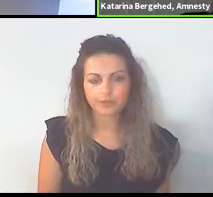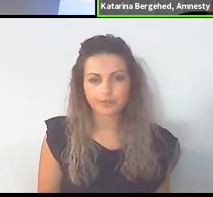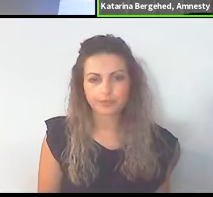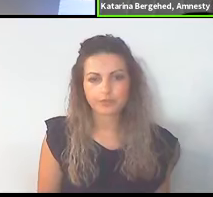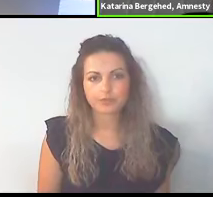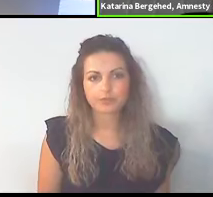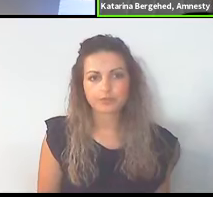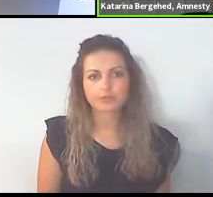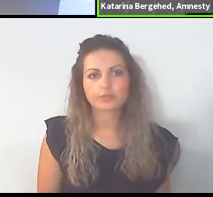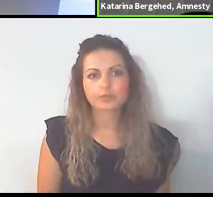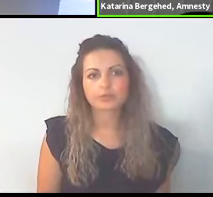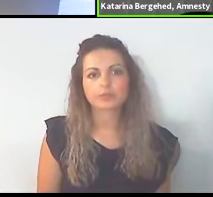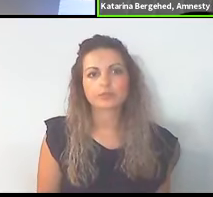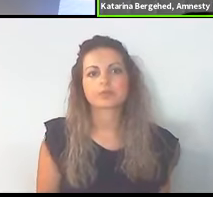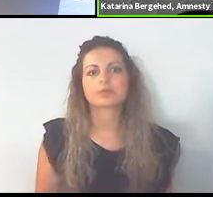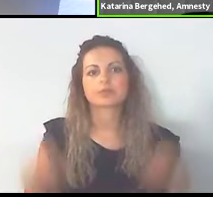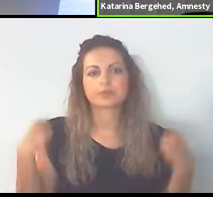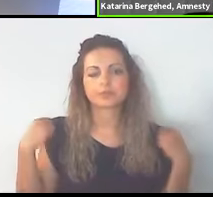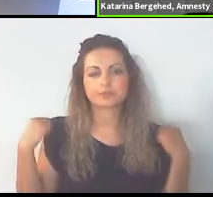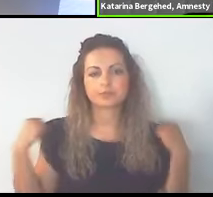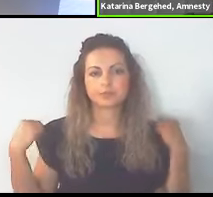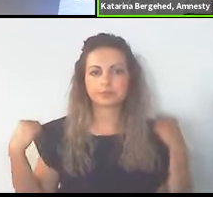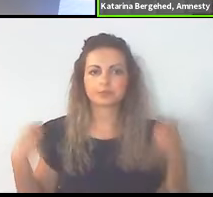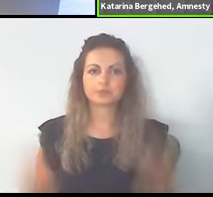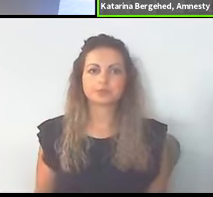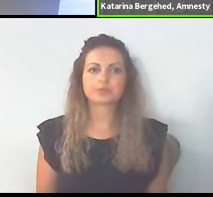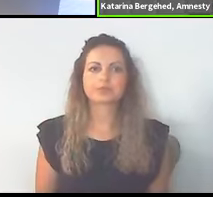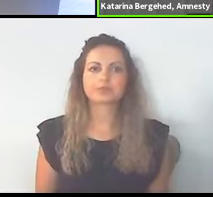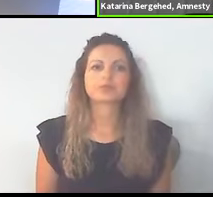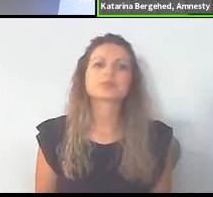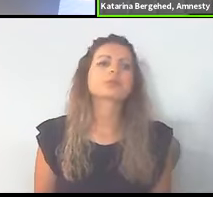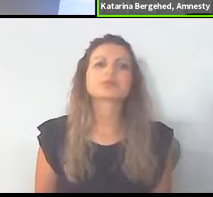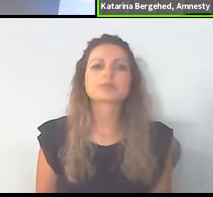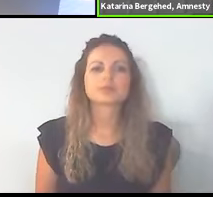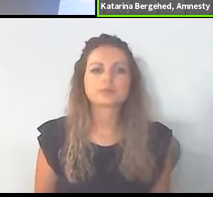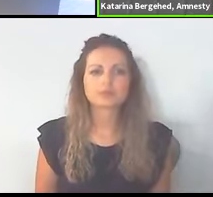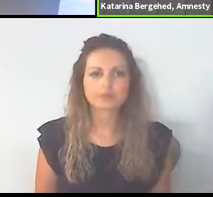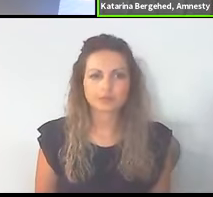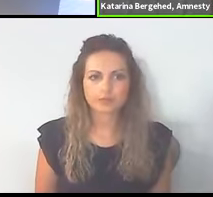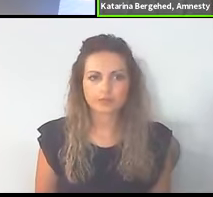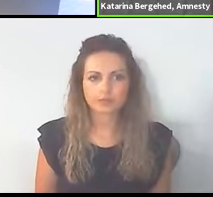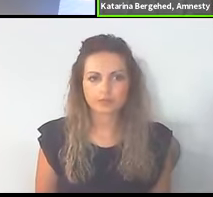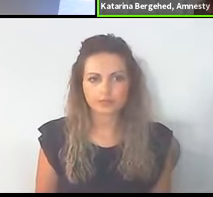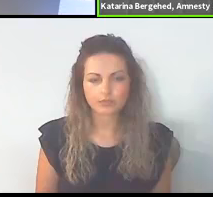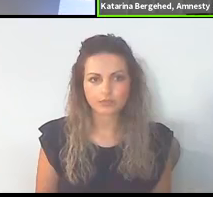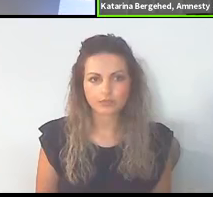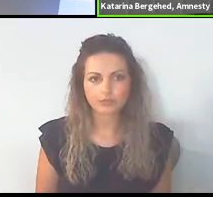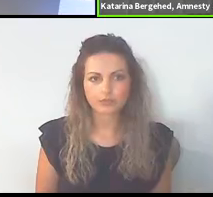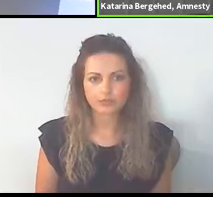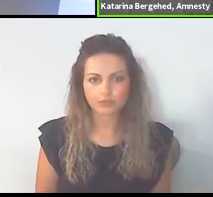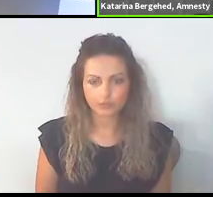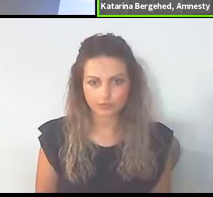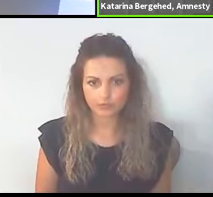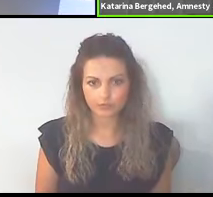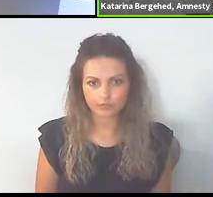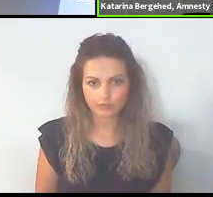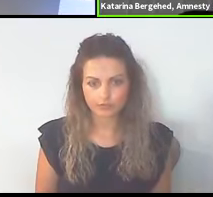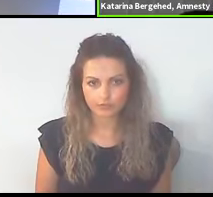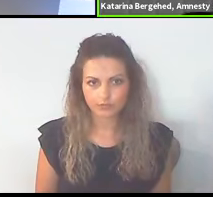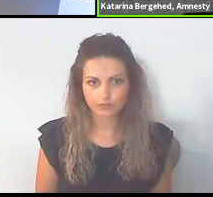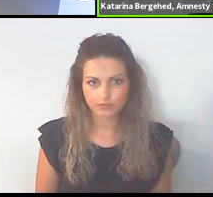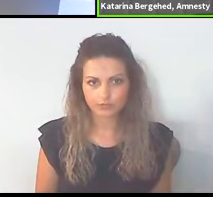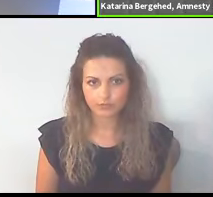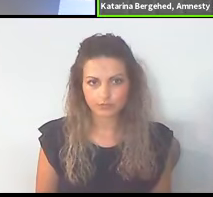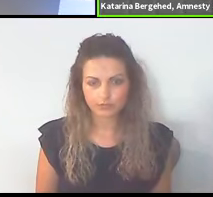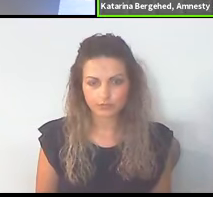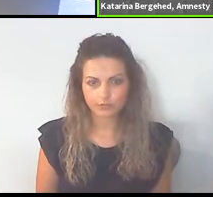an important role for the healthcare when it comes to rape. We have that in place and